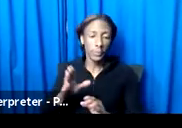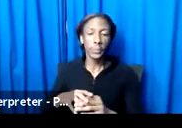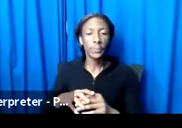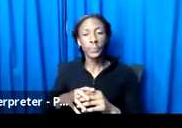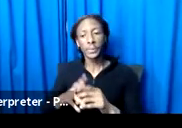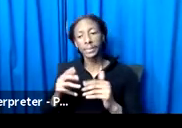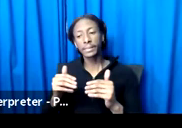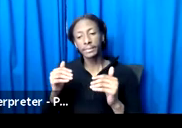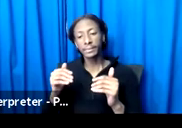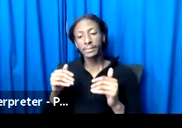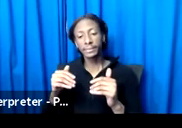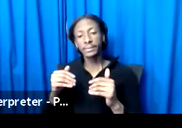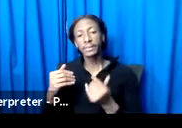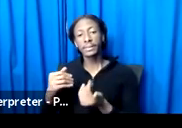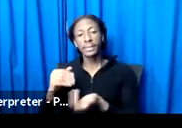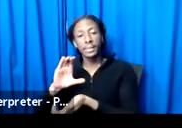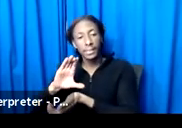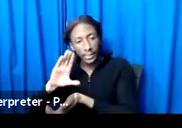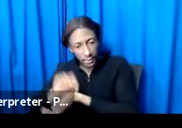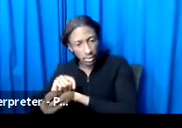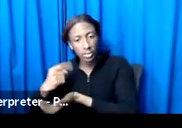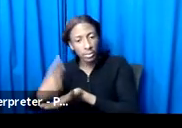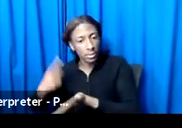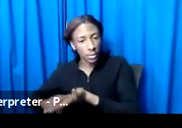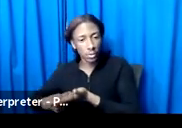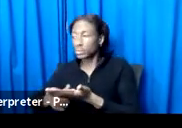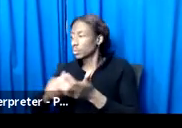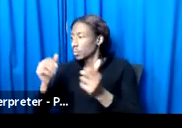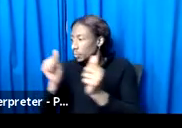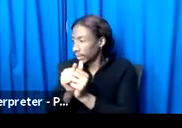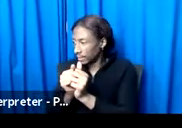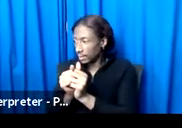to consult with we